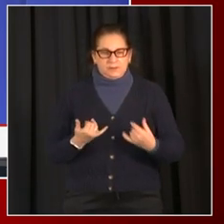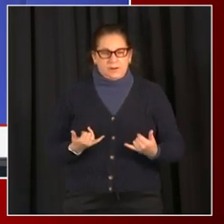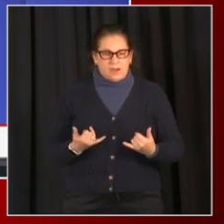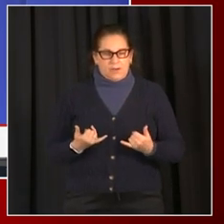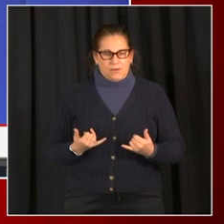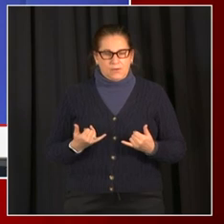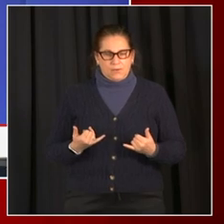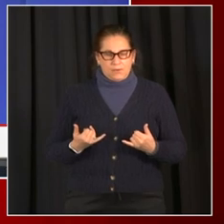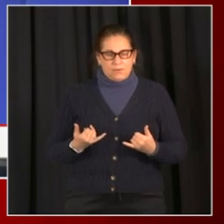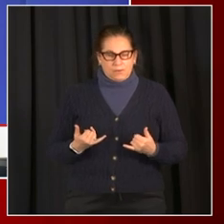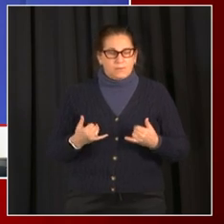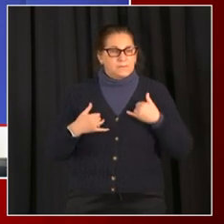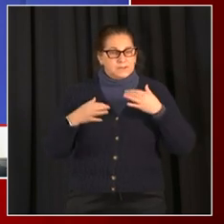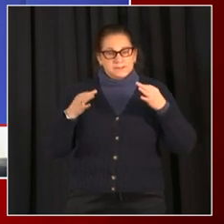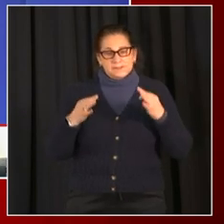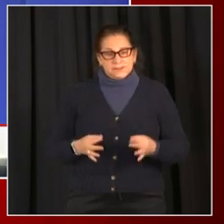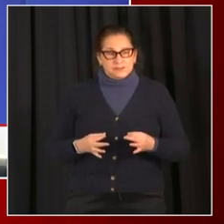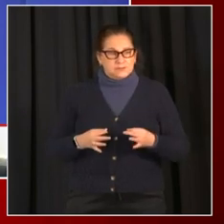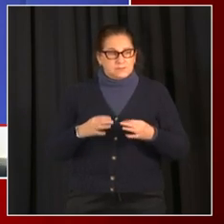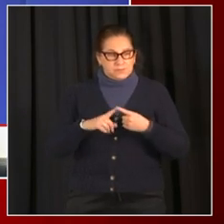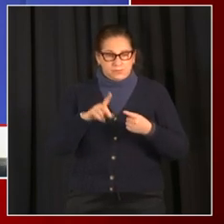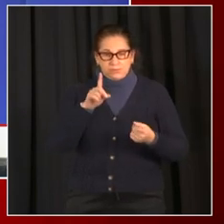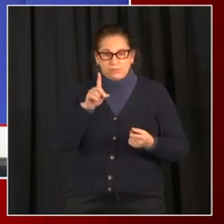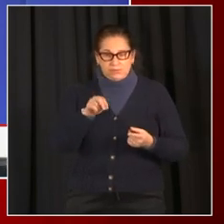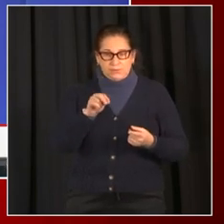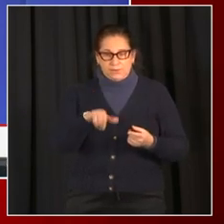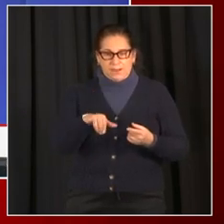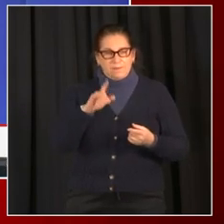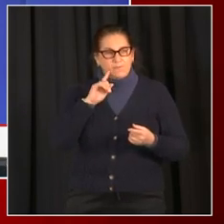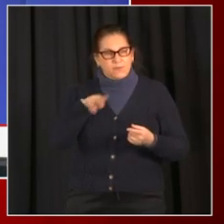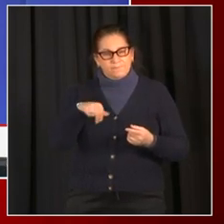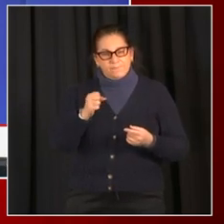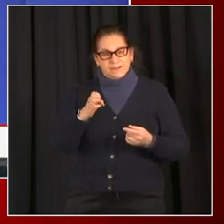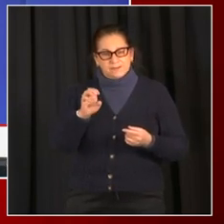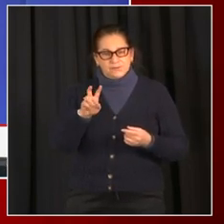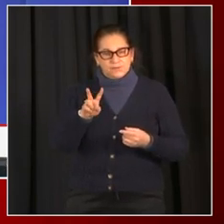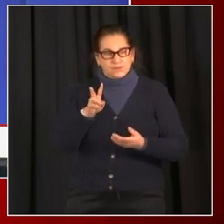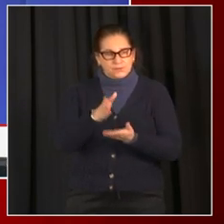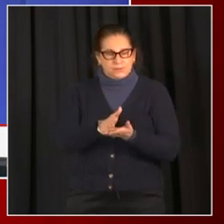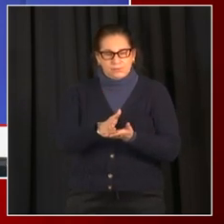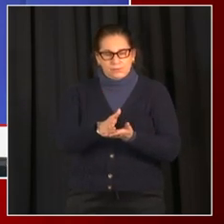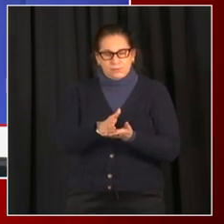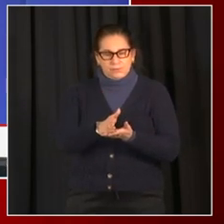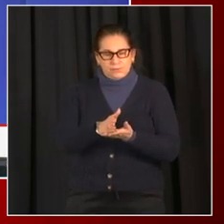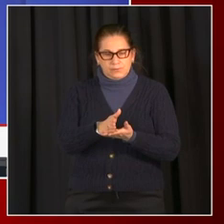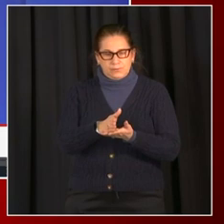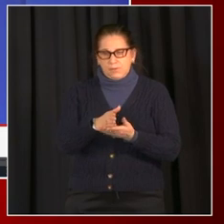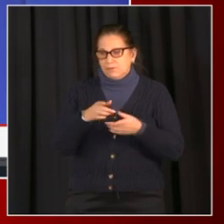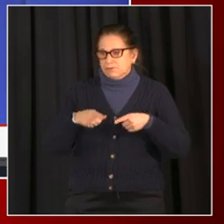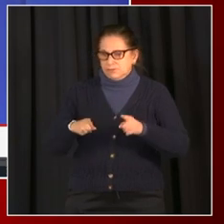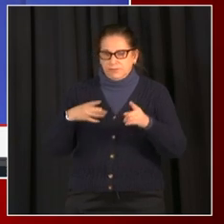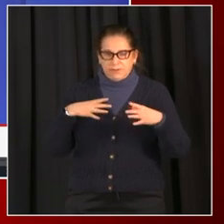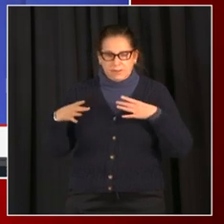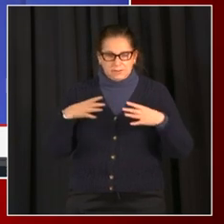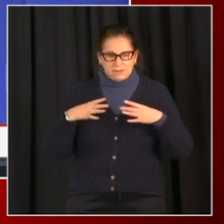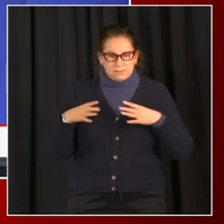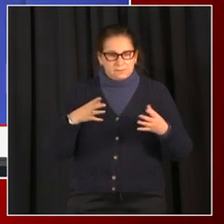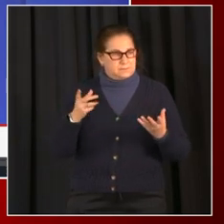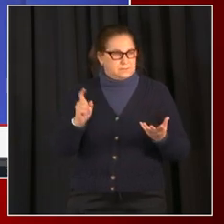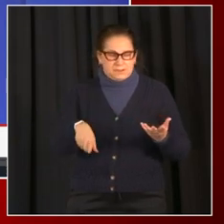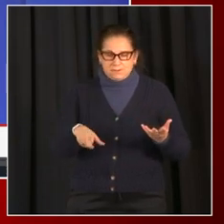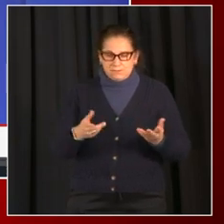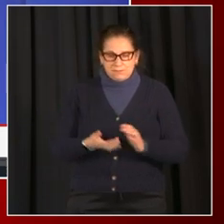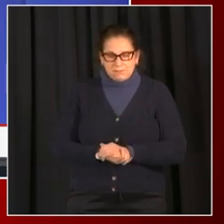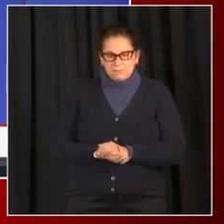our decisions and our activities wisely, not travel for this holiday period, and really be